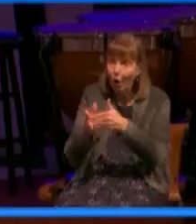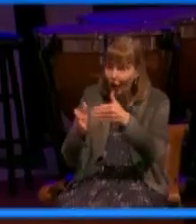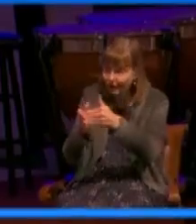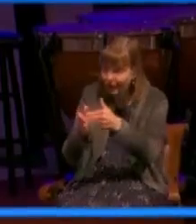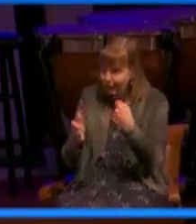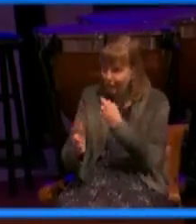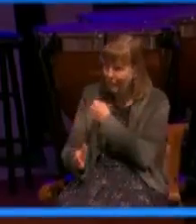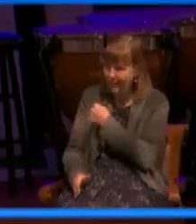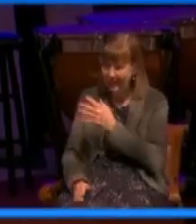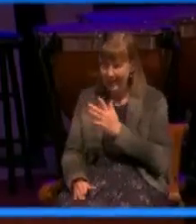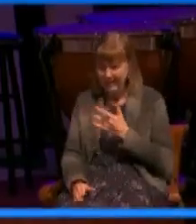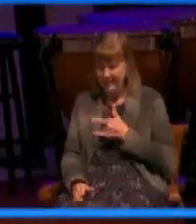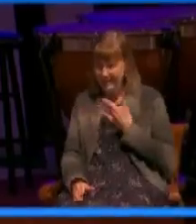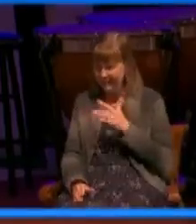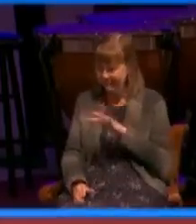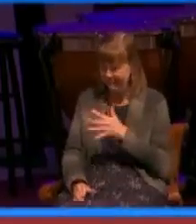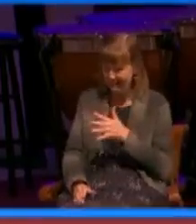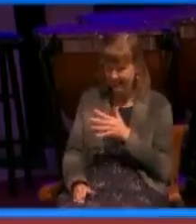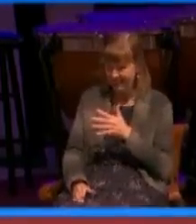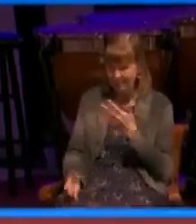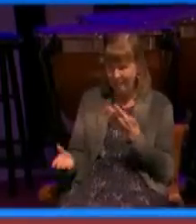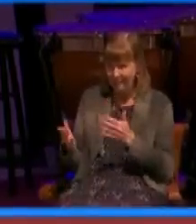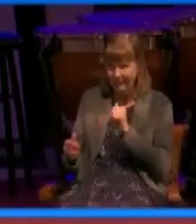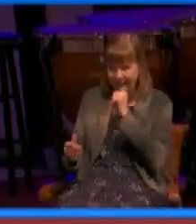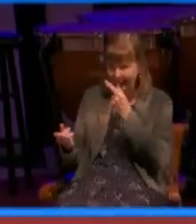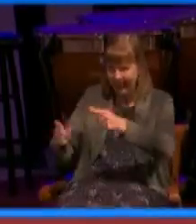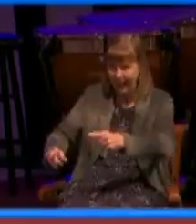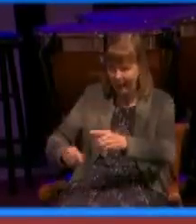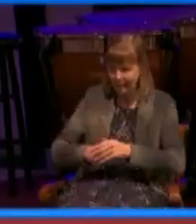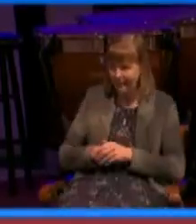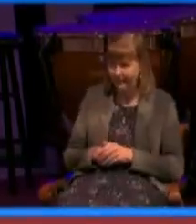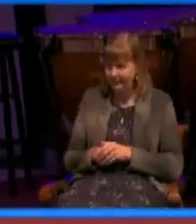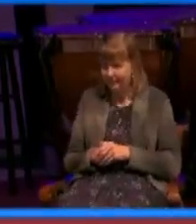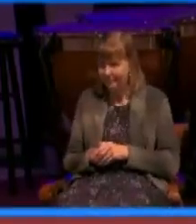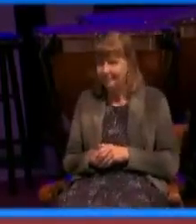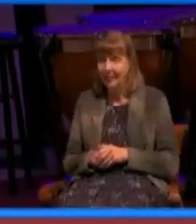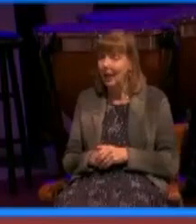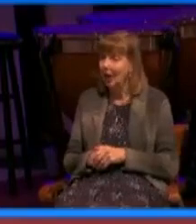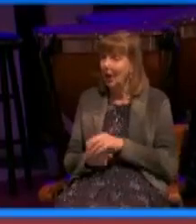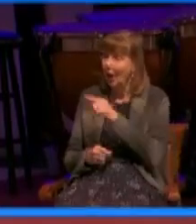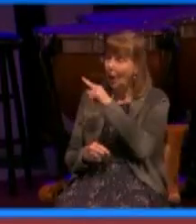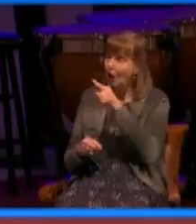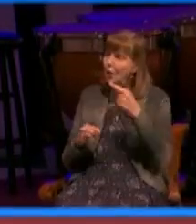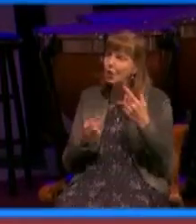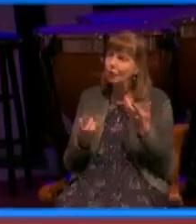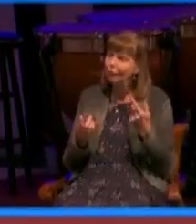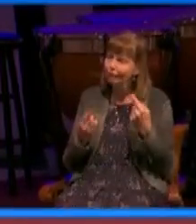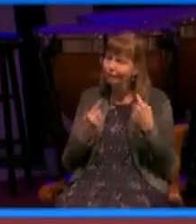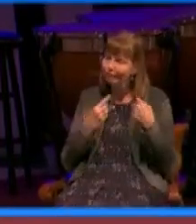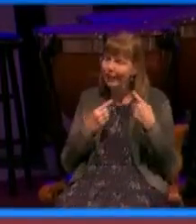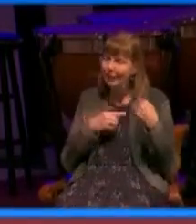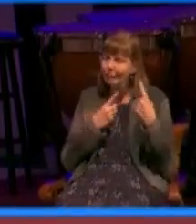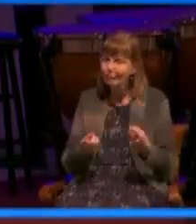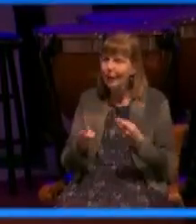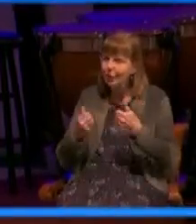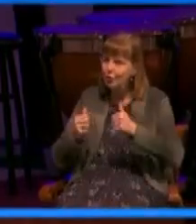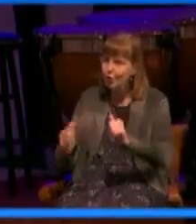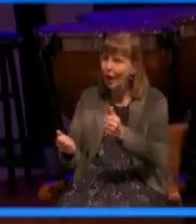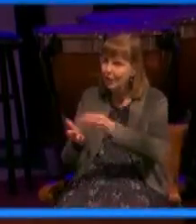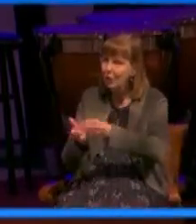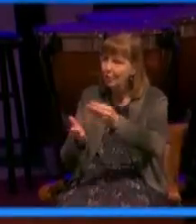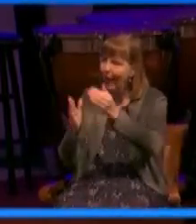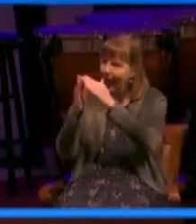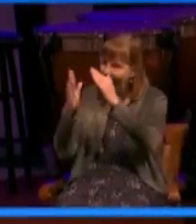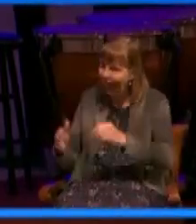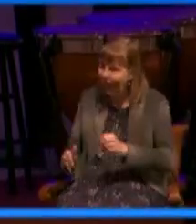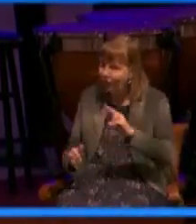the dishonesty about buying anything in the world. Have you tried to buy a house or a car lately? If you try to buy a